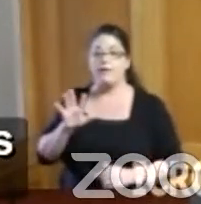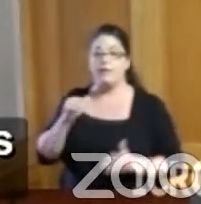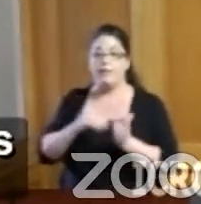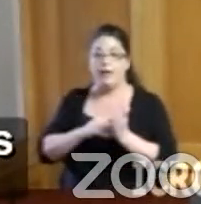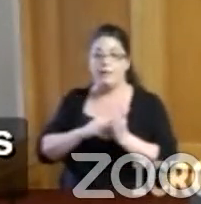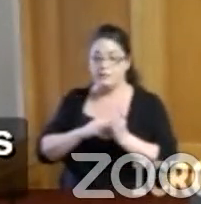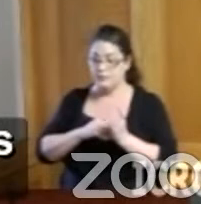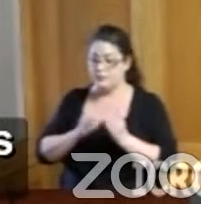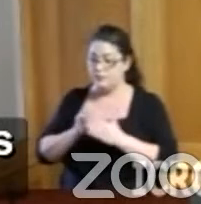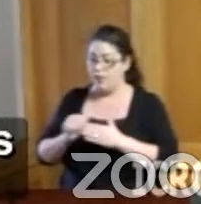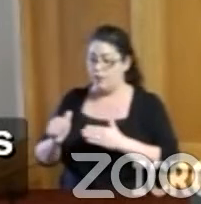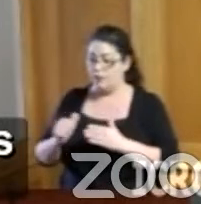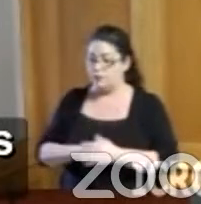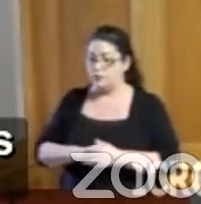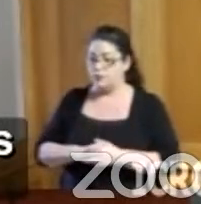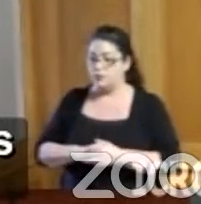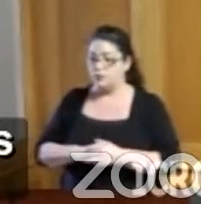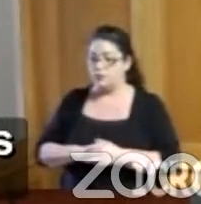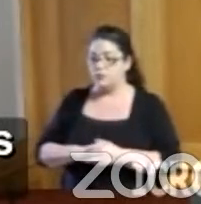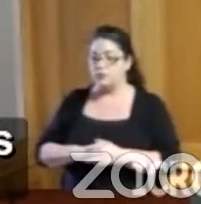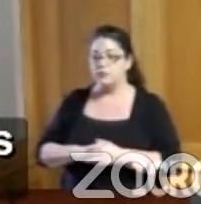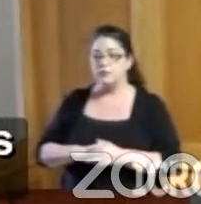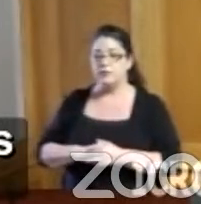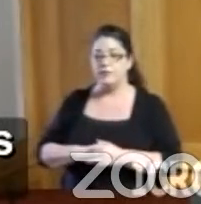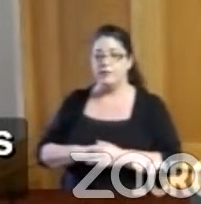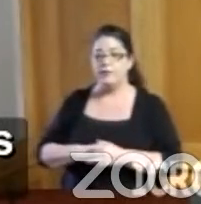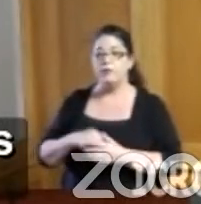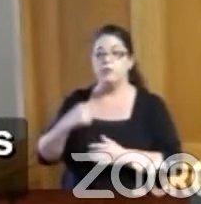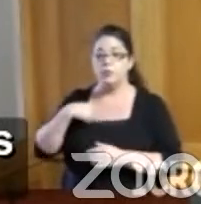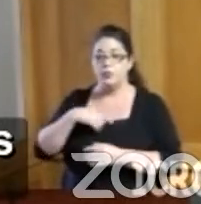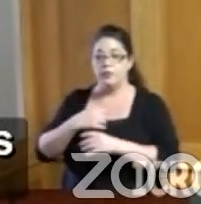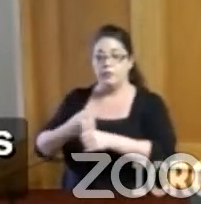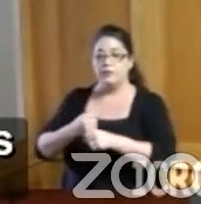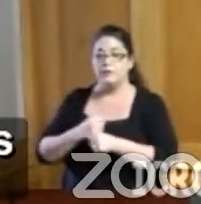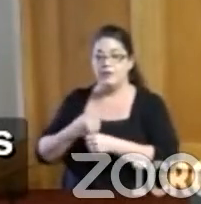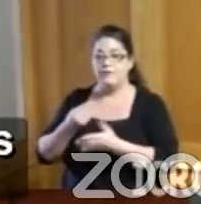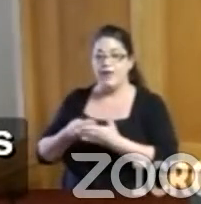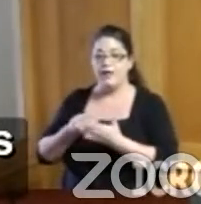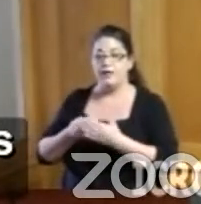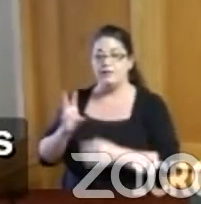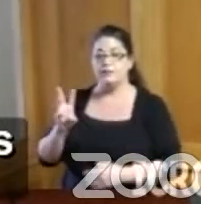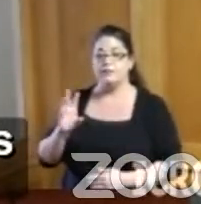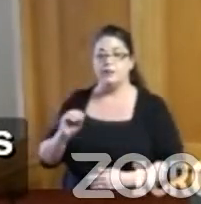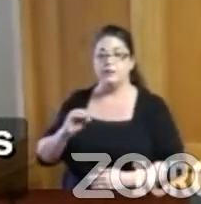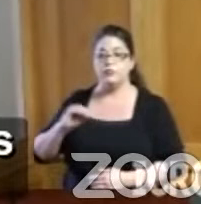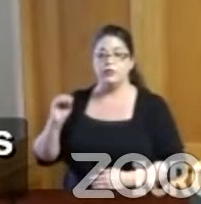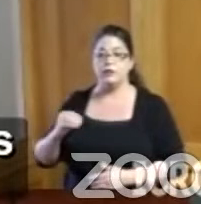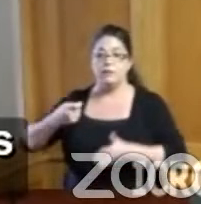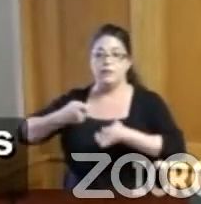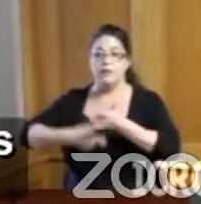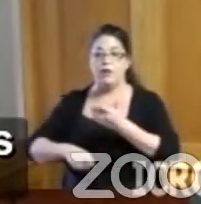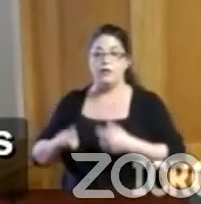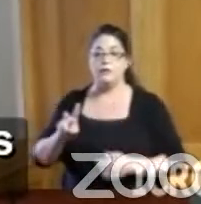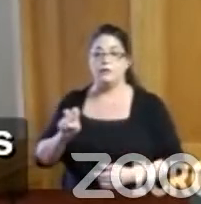$405,000. Again, this is another one where we've got OPWC funding in the 60% of the cost of